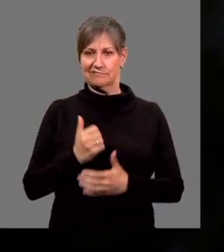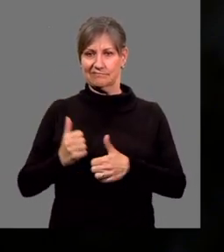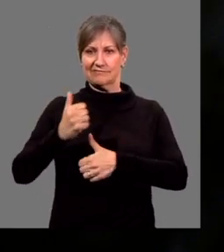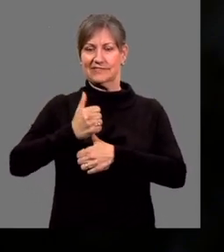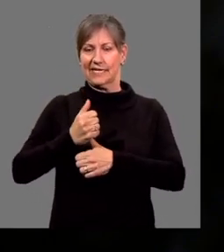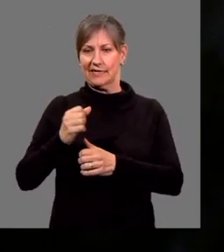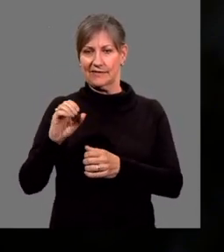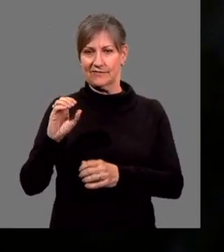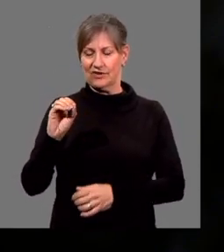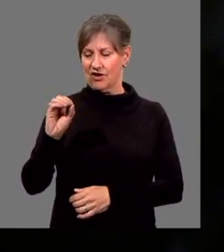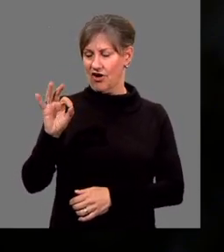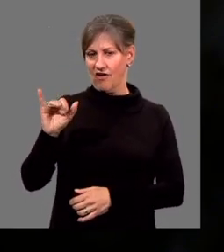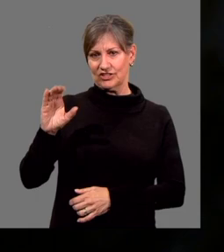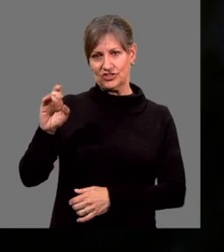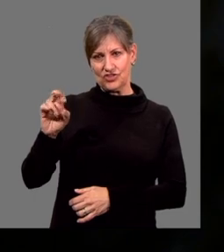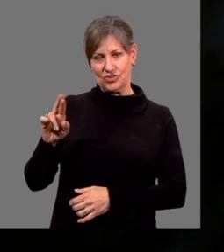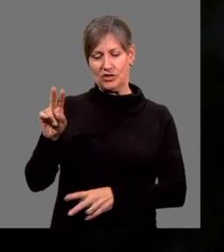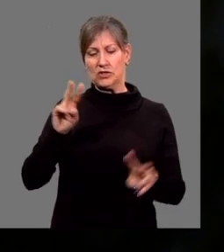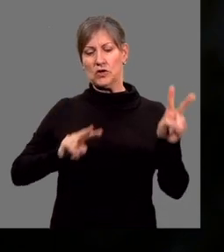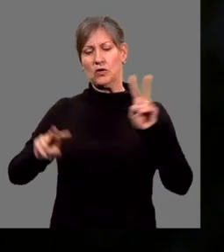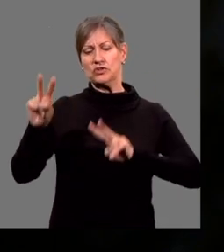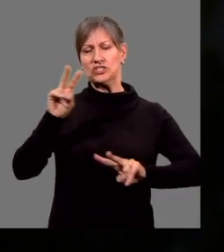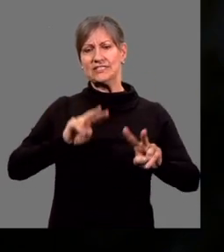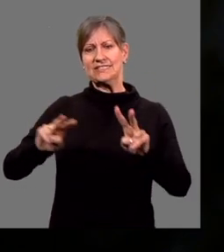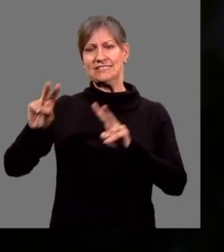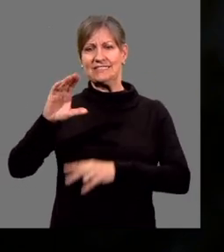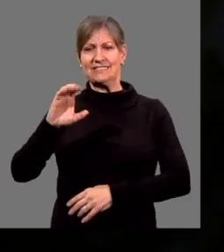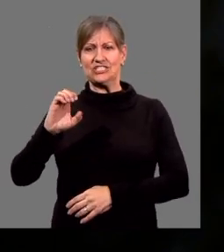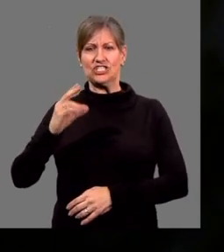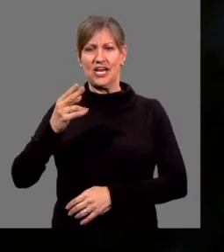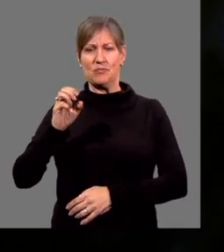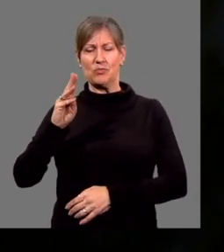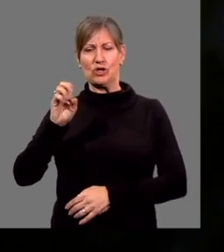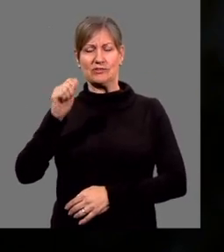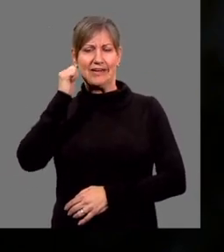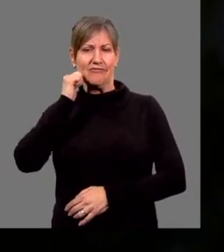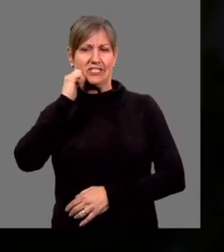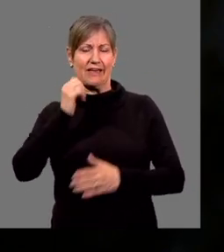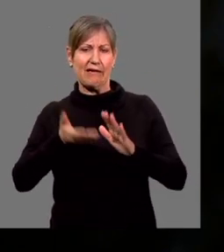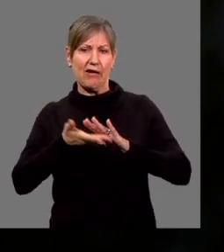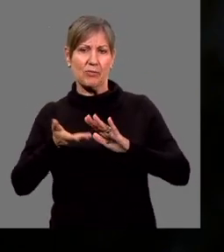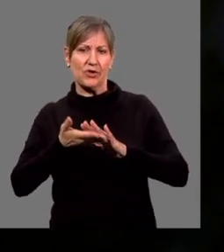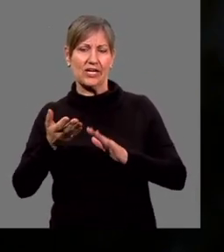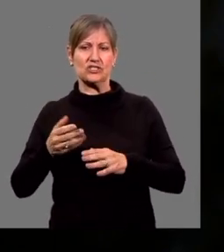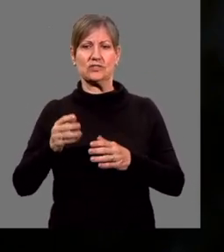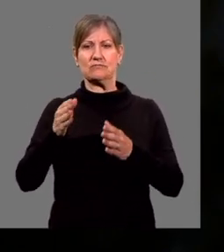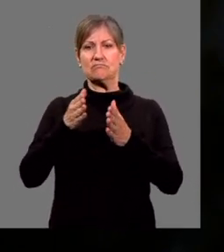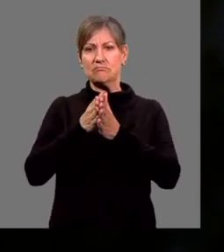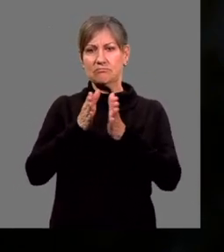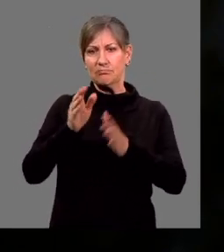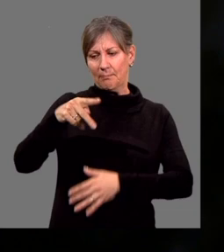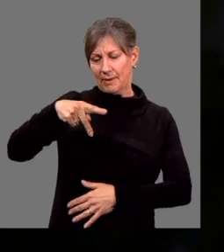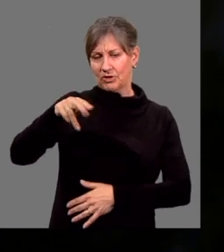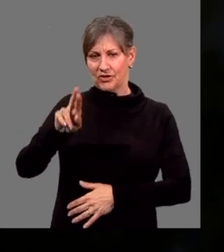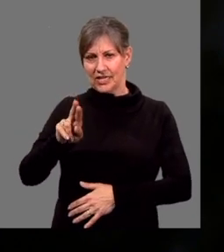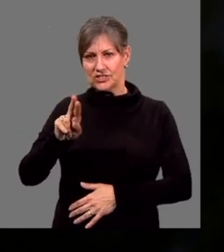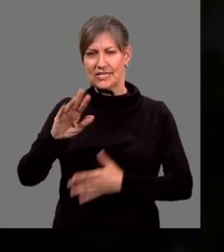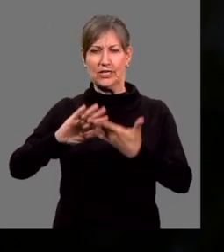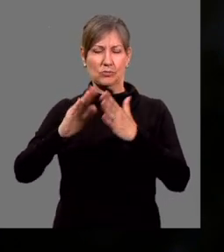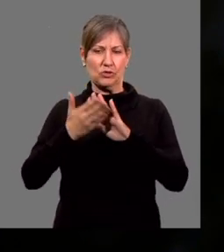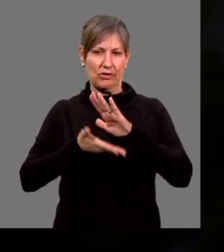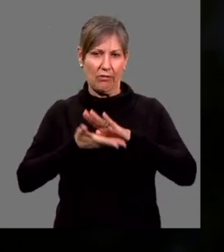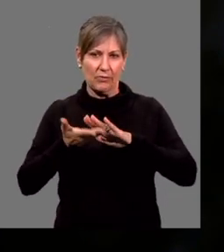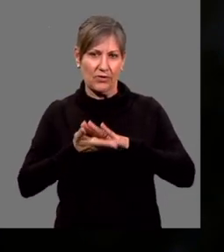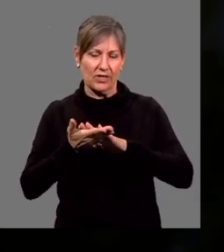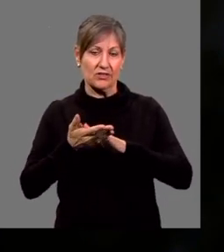Executive Officer. He oversees the Chamber's day-to-day operations, public relations, and community representation.